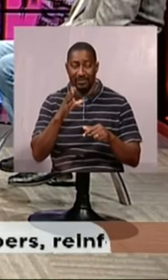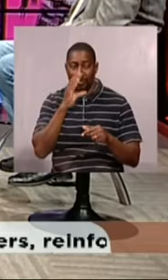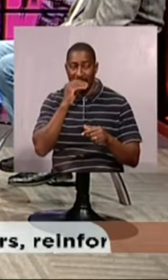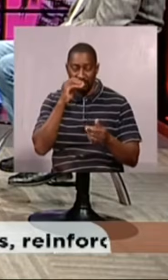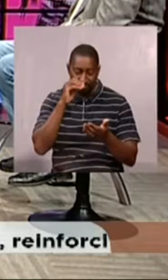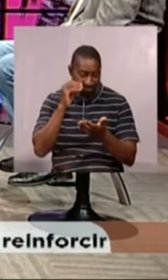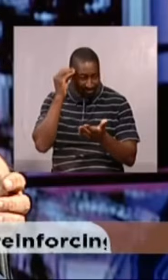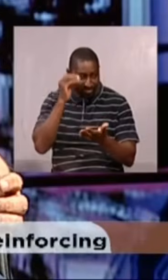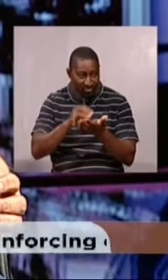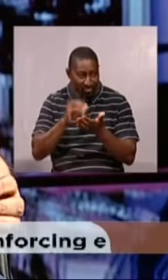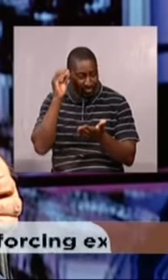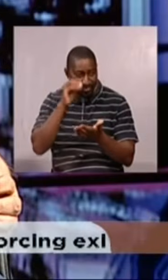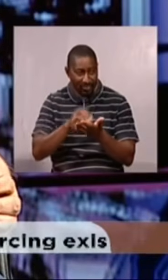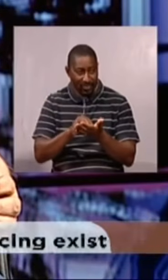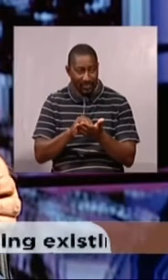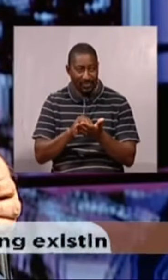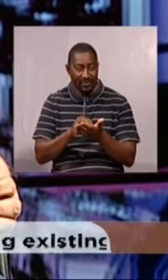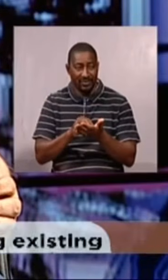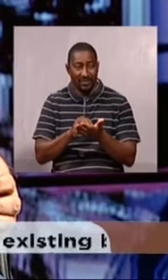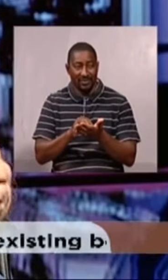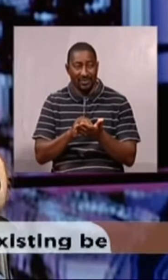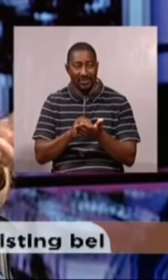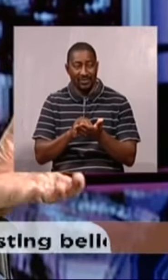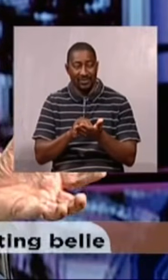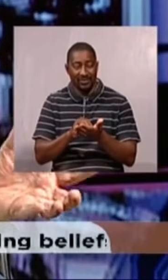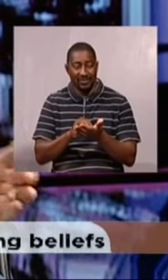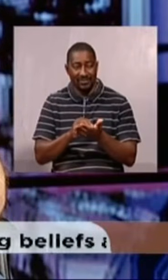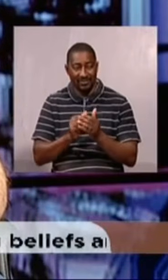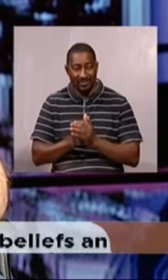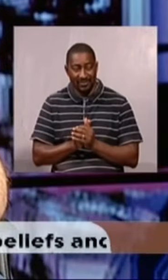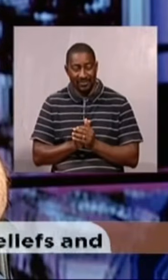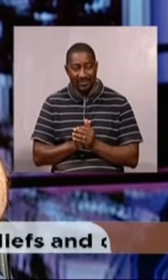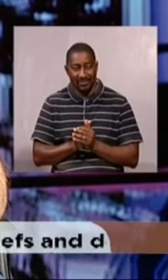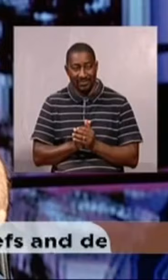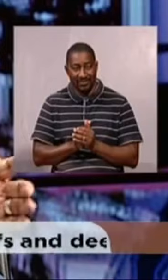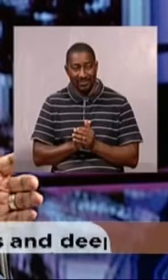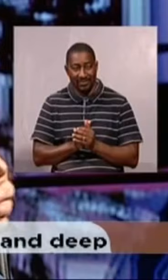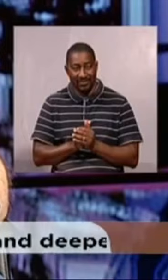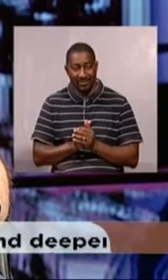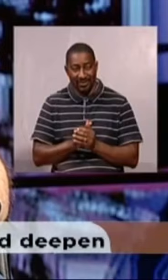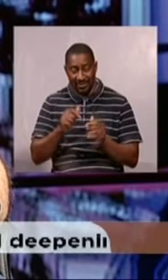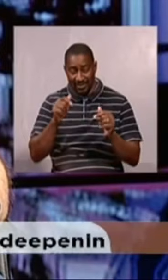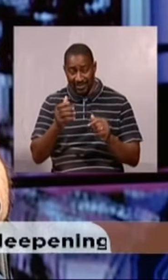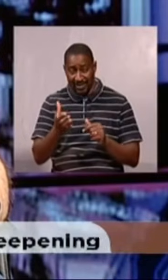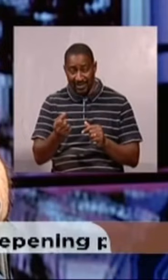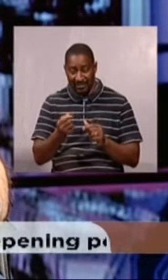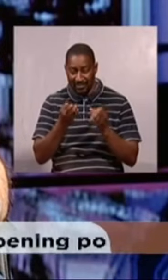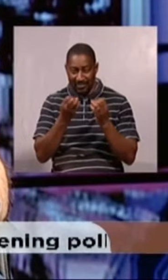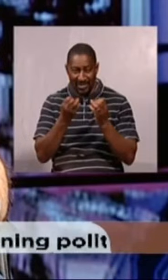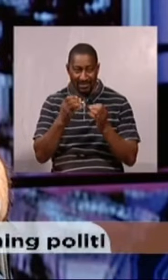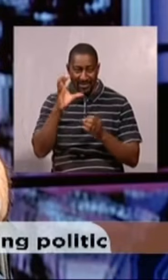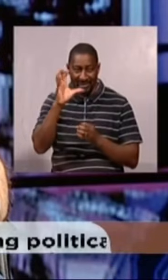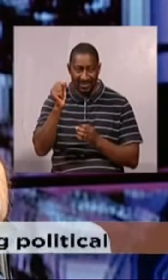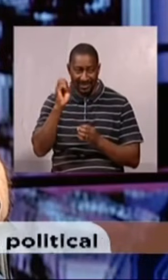somebody on Facebook, for example, it's regarded as publication, it's public. So there have been a few cases in Namibia, people being